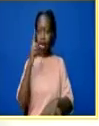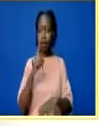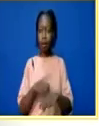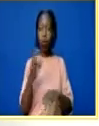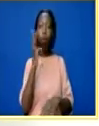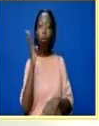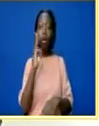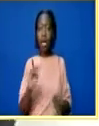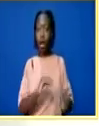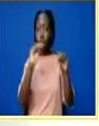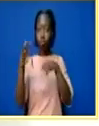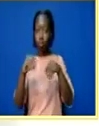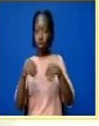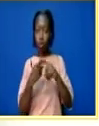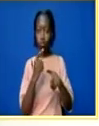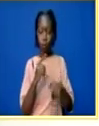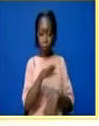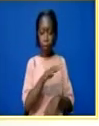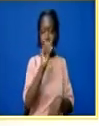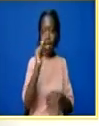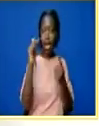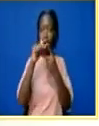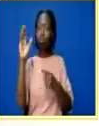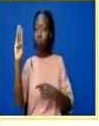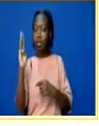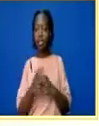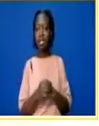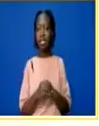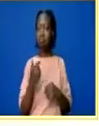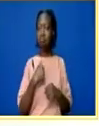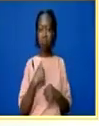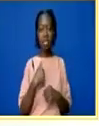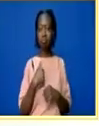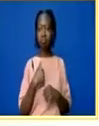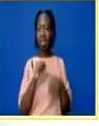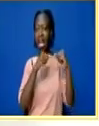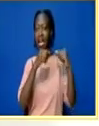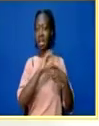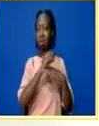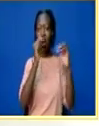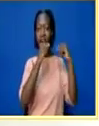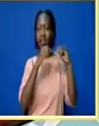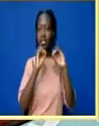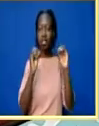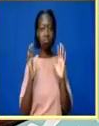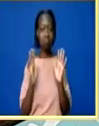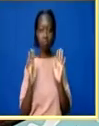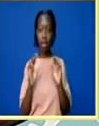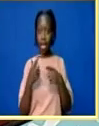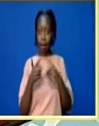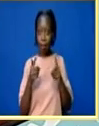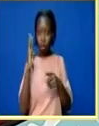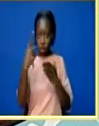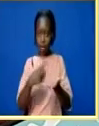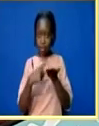soil from point A to point B. Mm-hmm. I will not agree, nor will disagree. Okay. Yes. Uh-huh. Because we are going to see why.